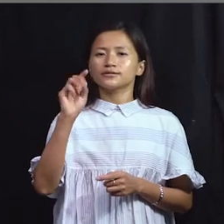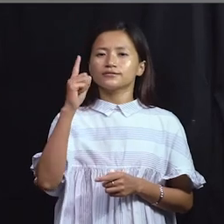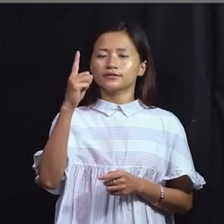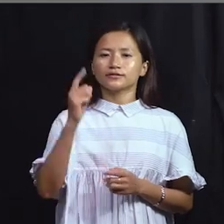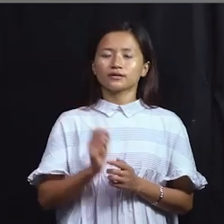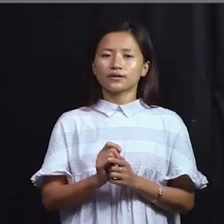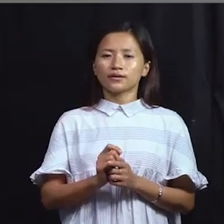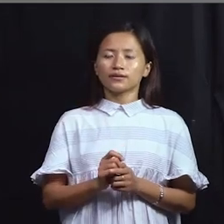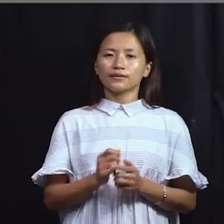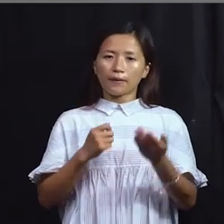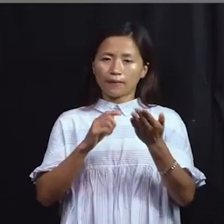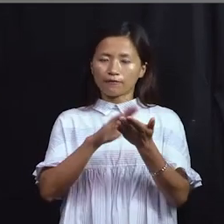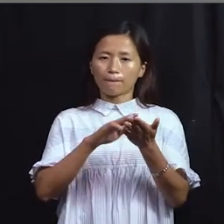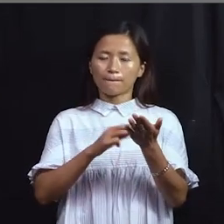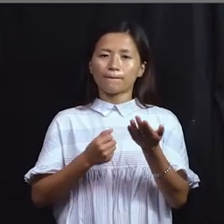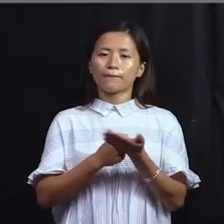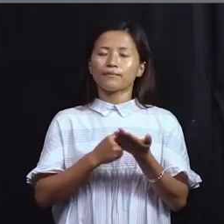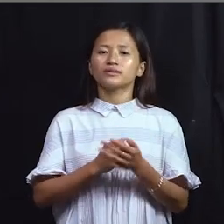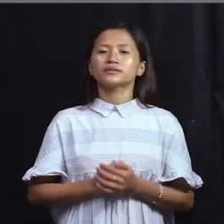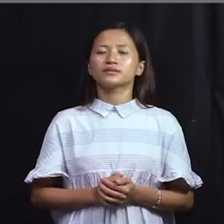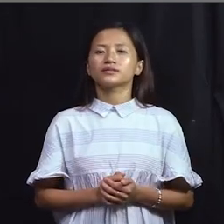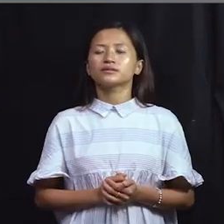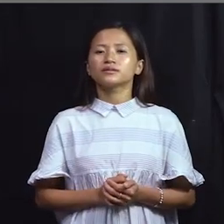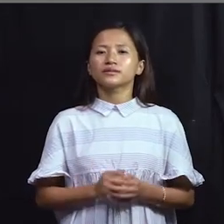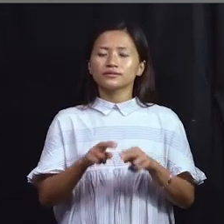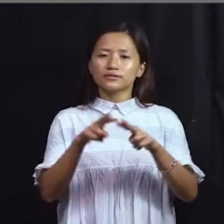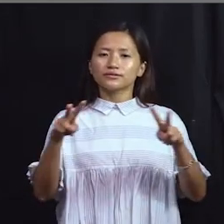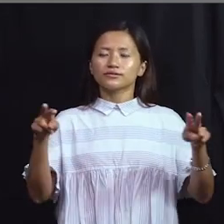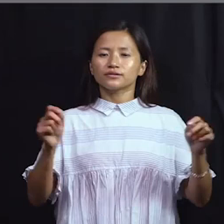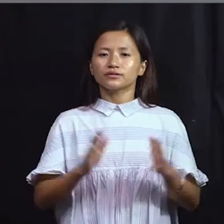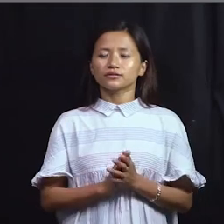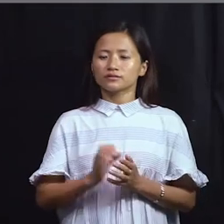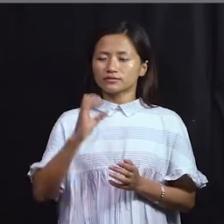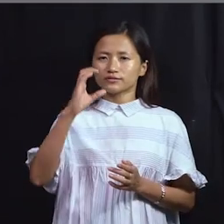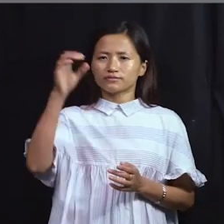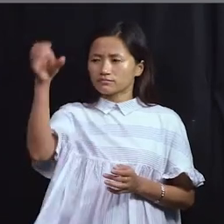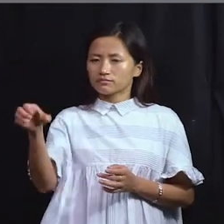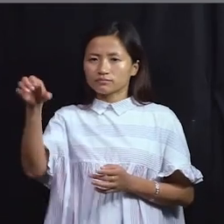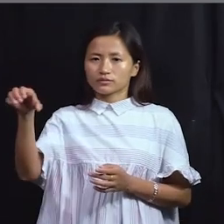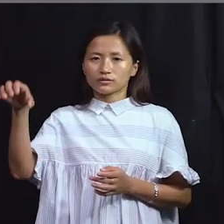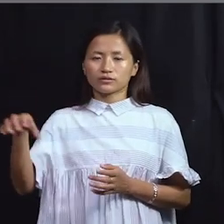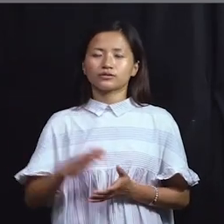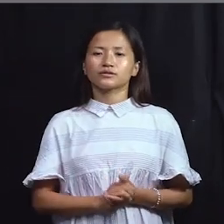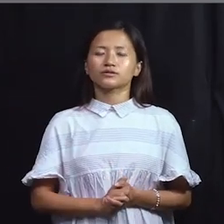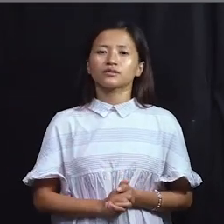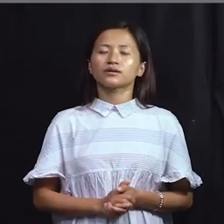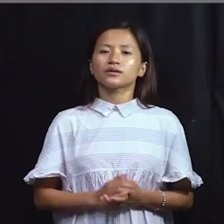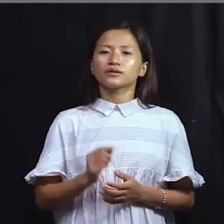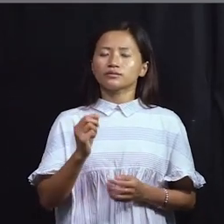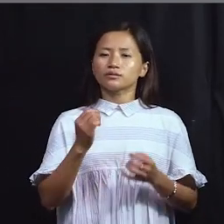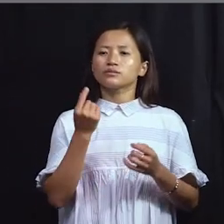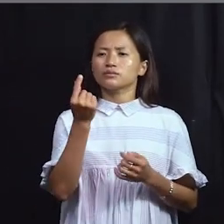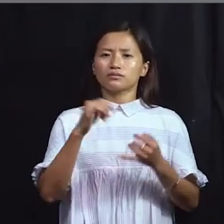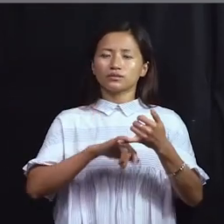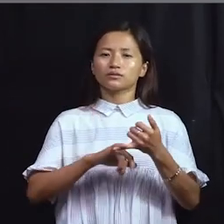So this fiscal year, it is different in different countries. Suppose I have written on the board in USA,